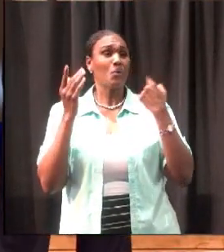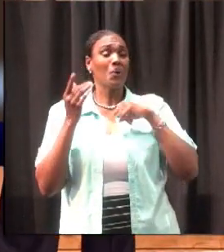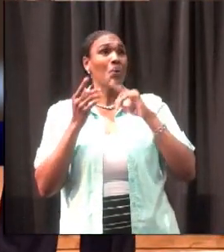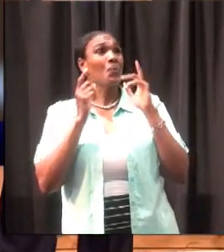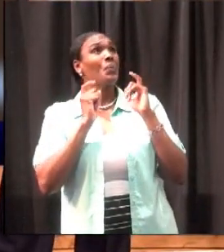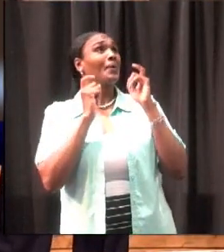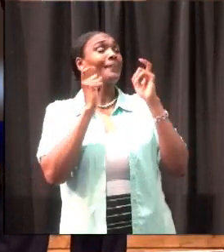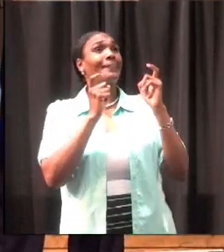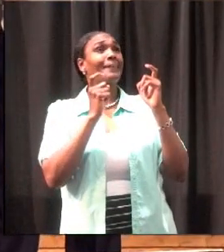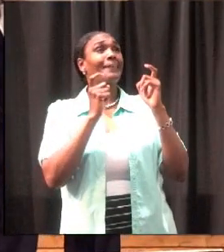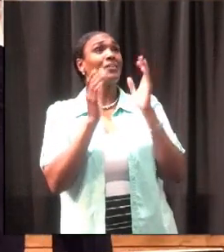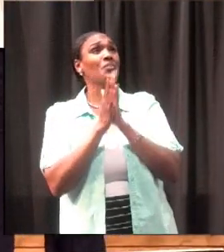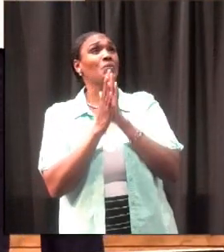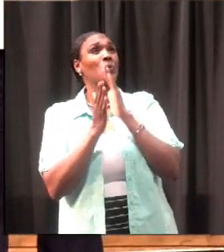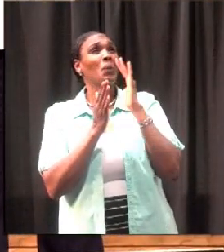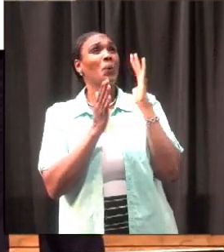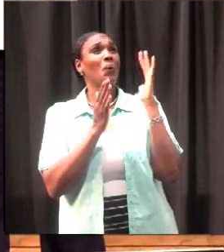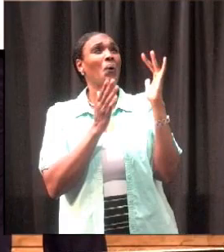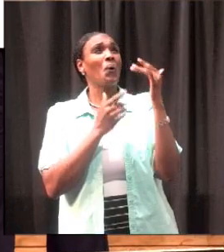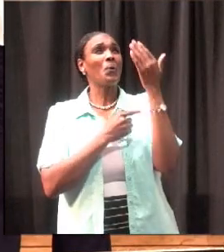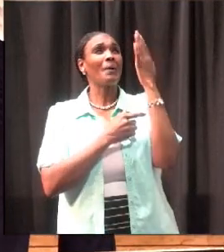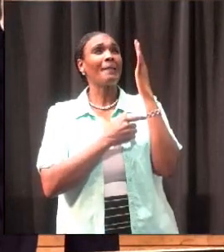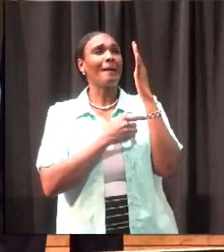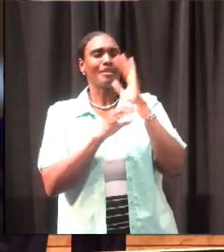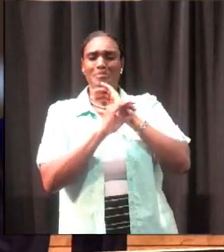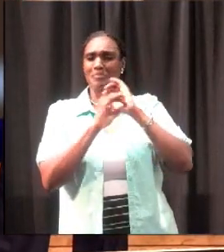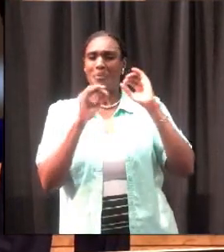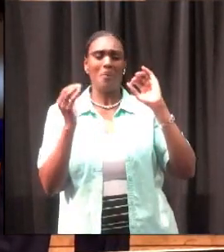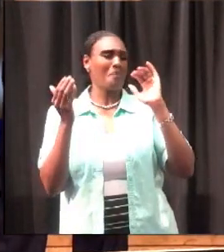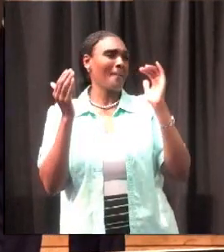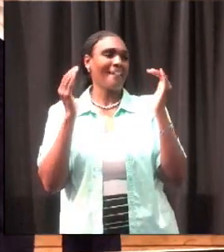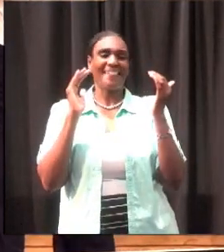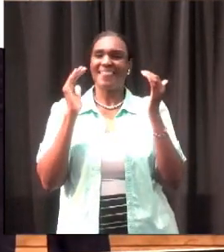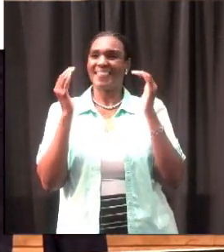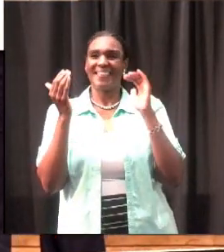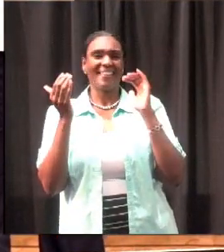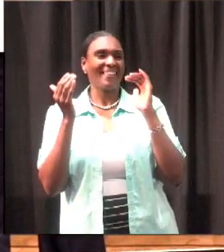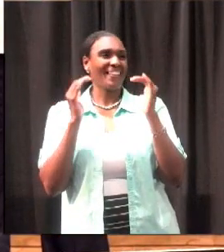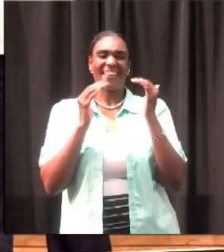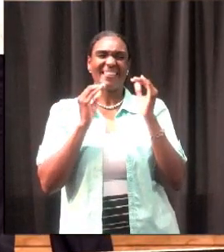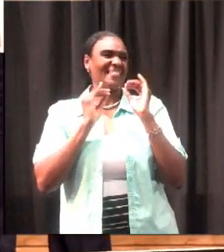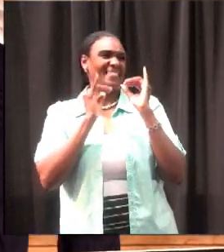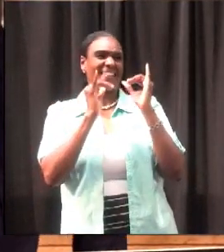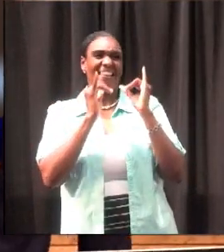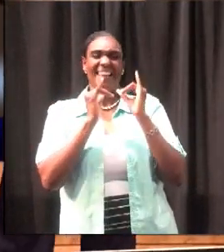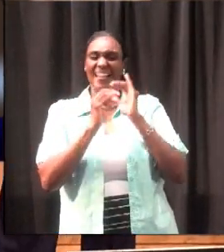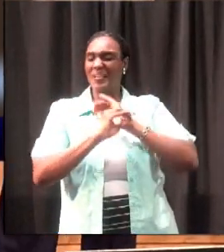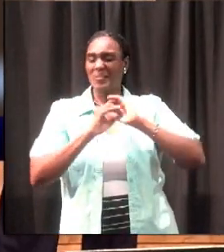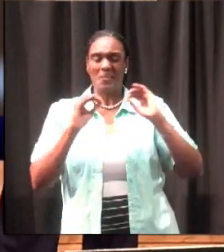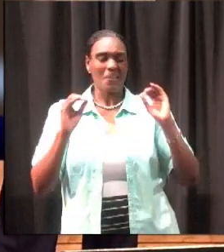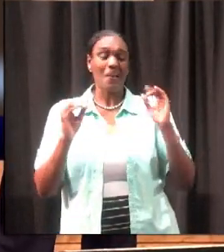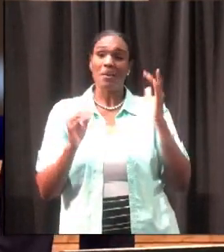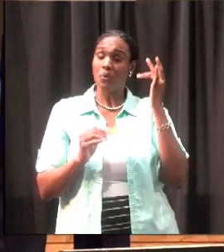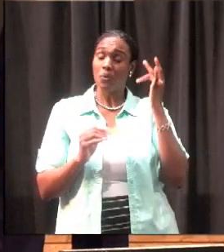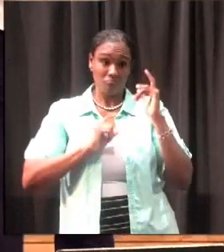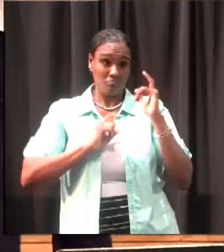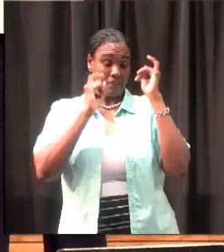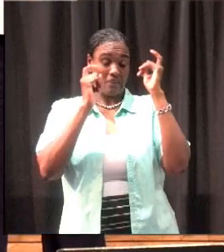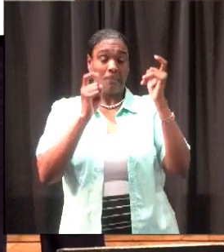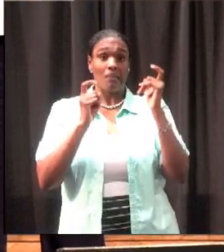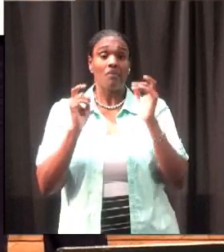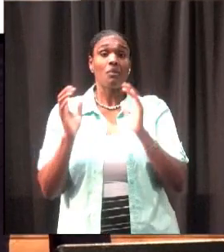We give you glory, oh God. There's nobody like him. Come on, start giving him glory. He deserves the